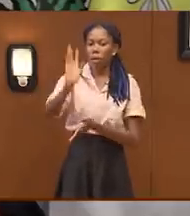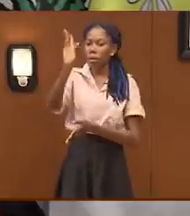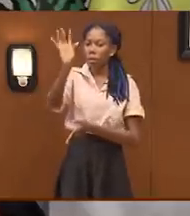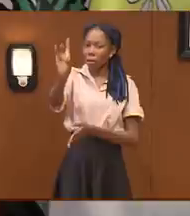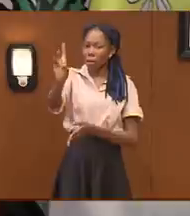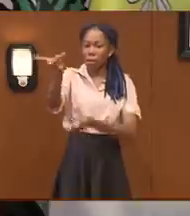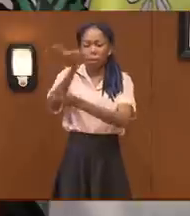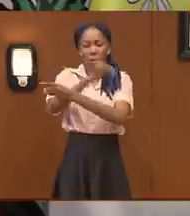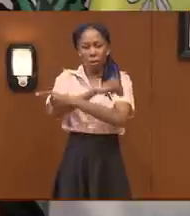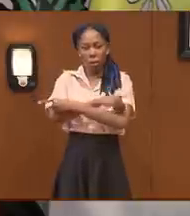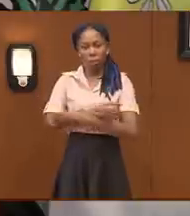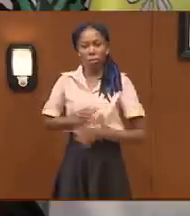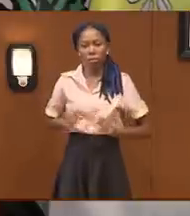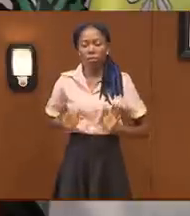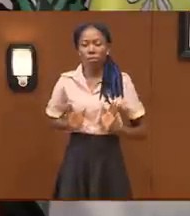7 days.